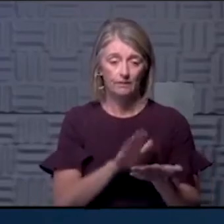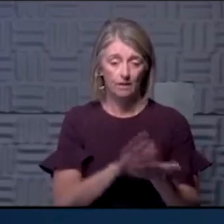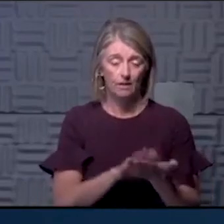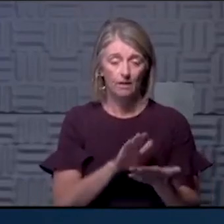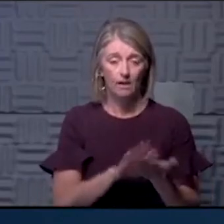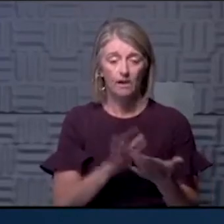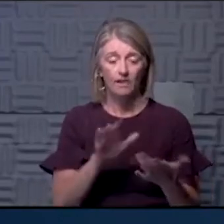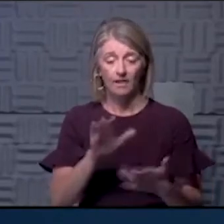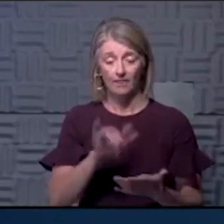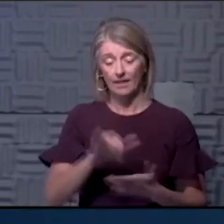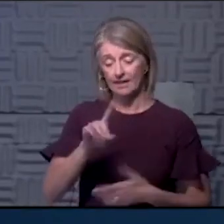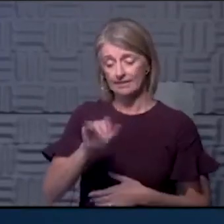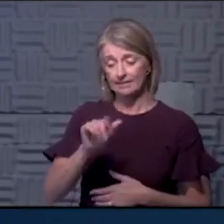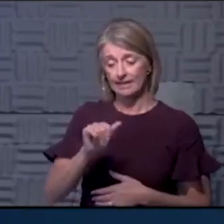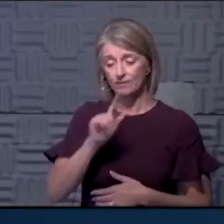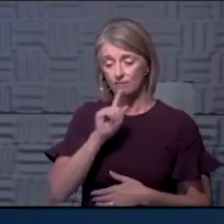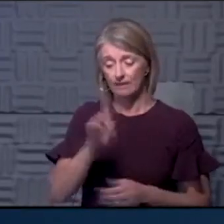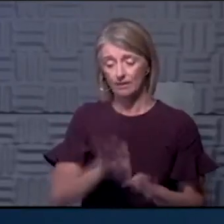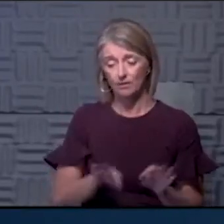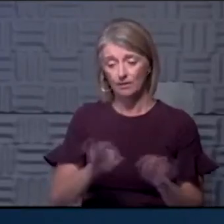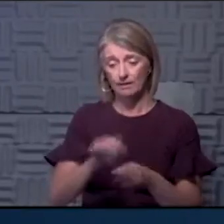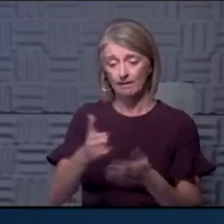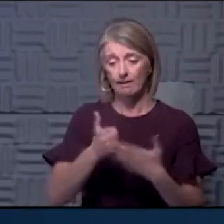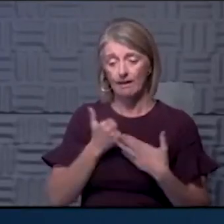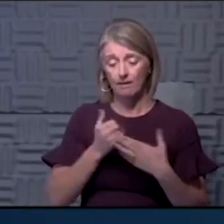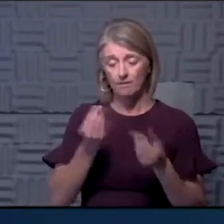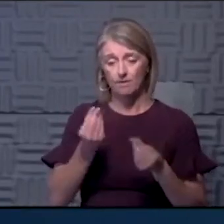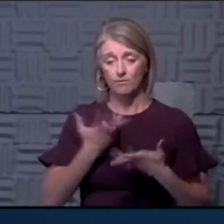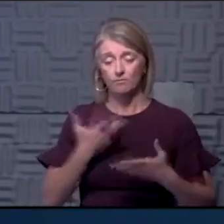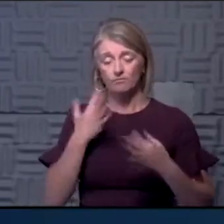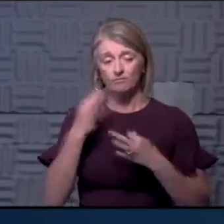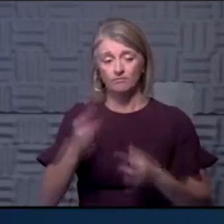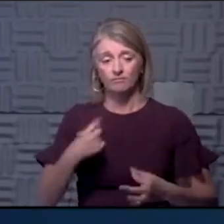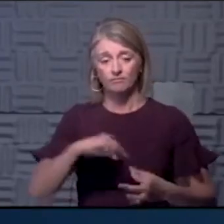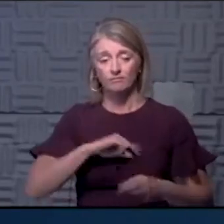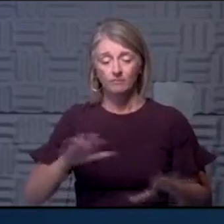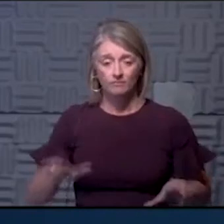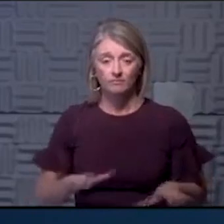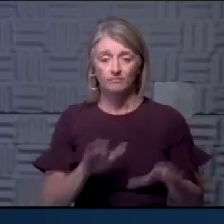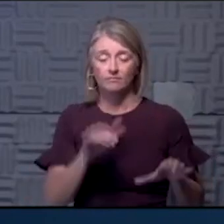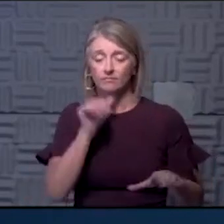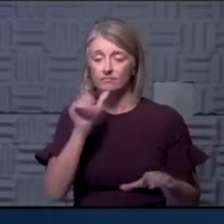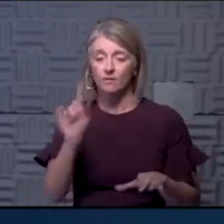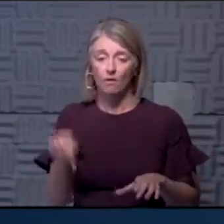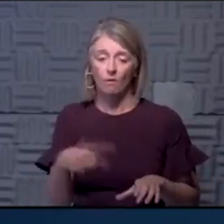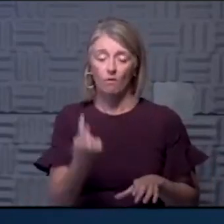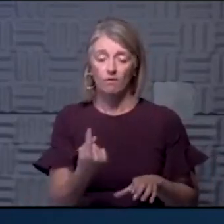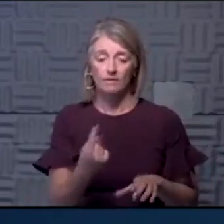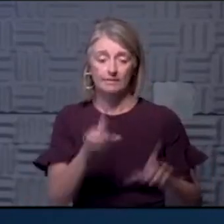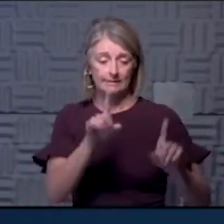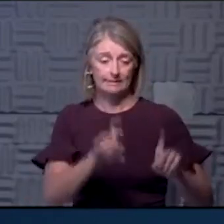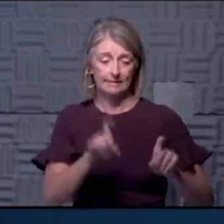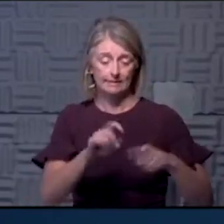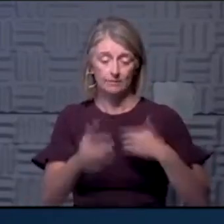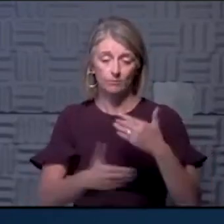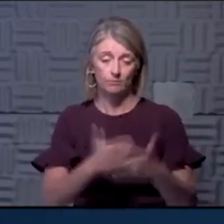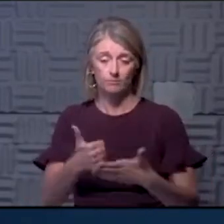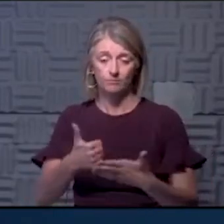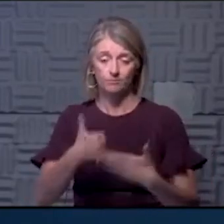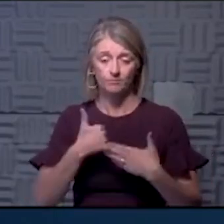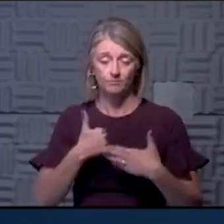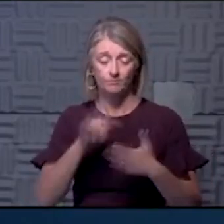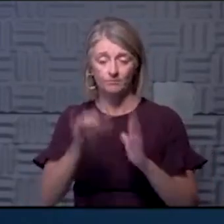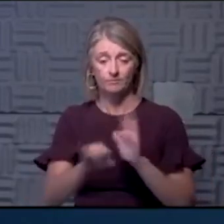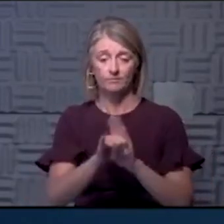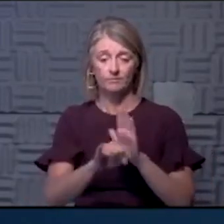that data has been really critical to help inform decision making on campus. So not only does the testing process help